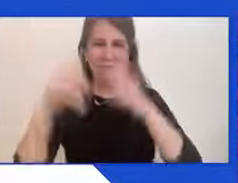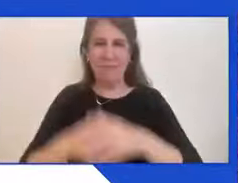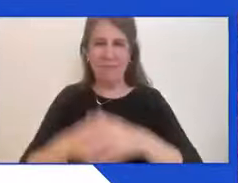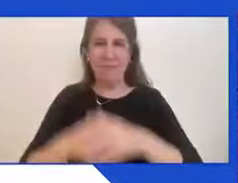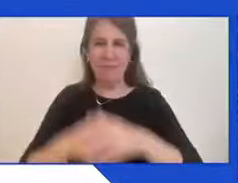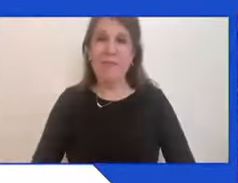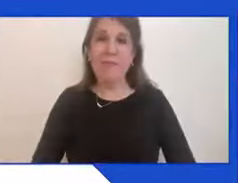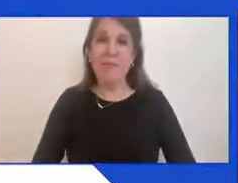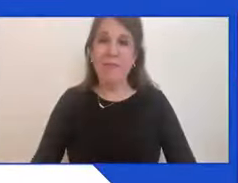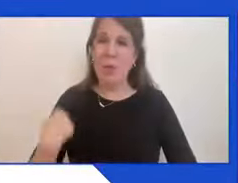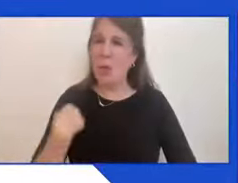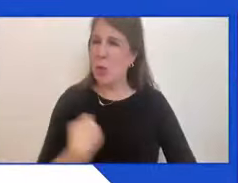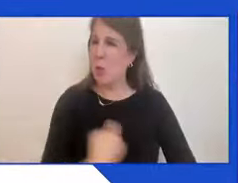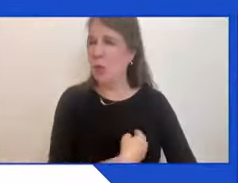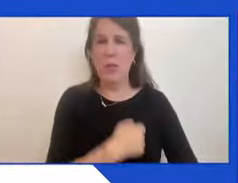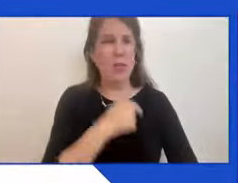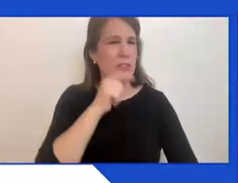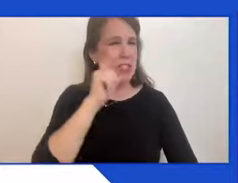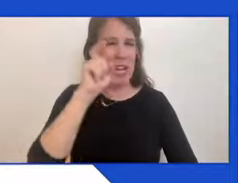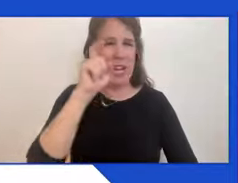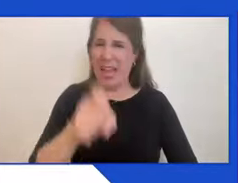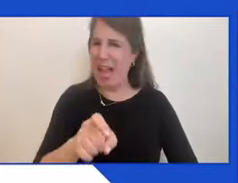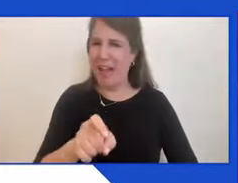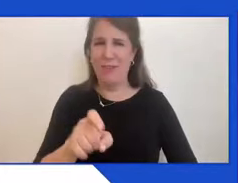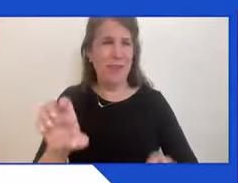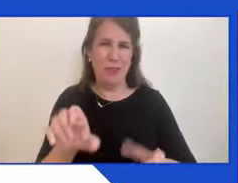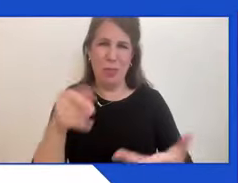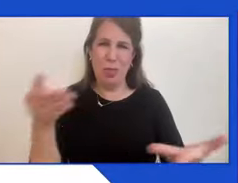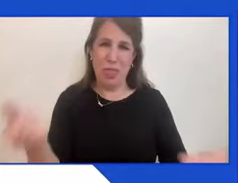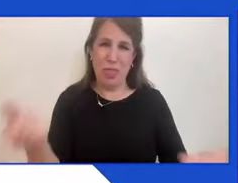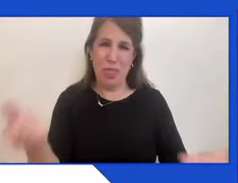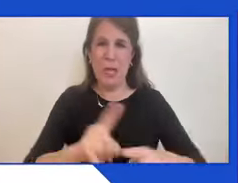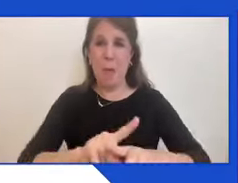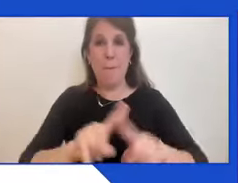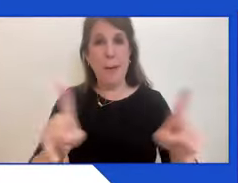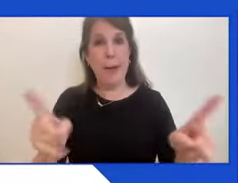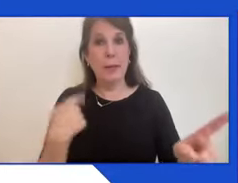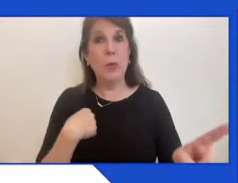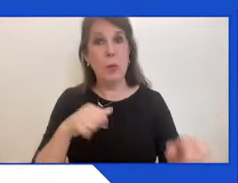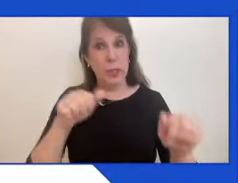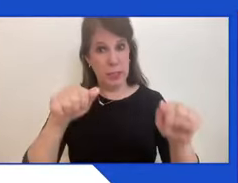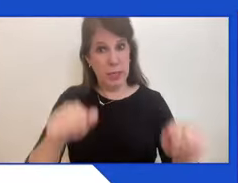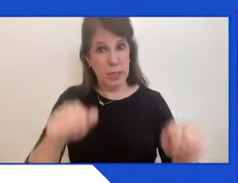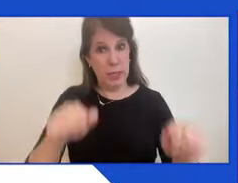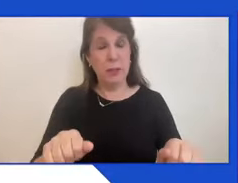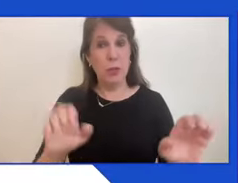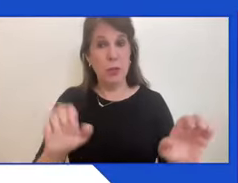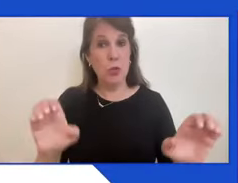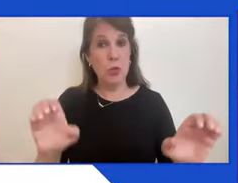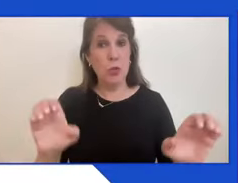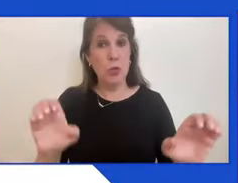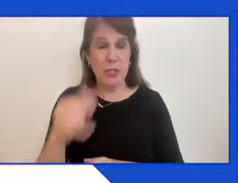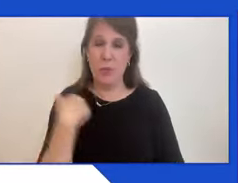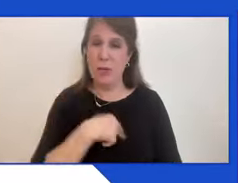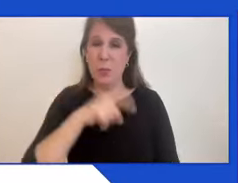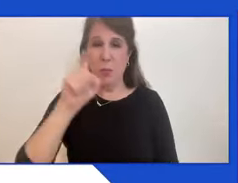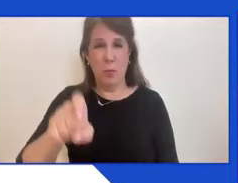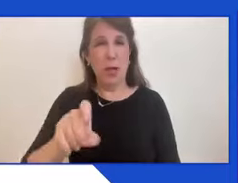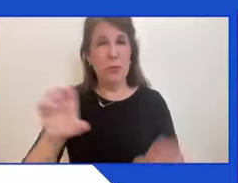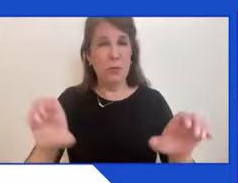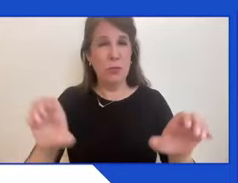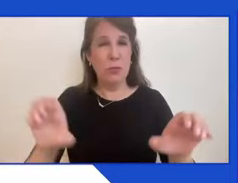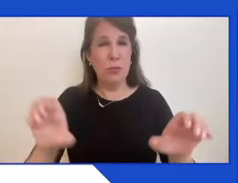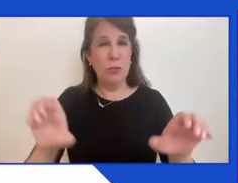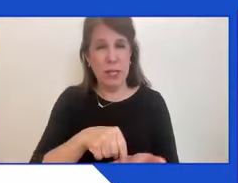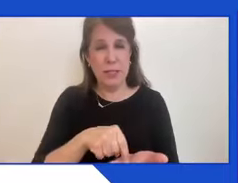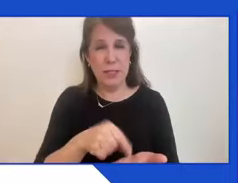We should not have to do this, but we can do this. We must do this, and I